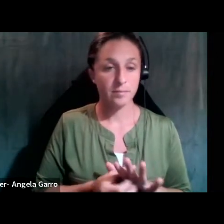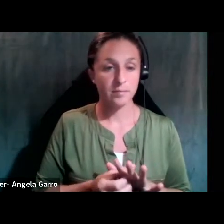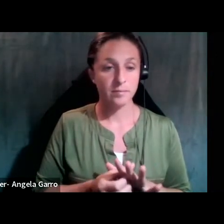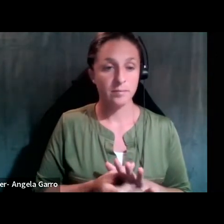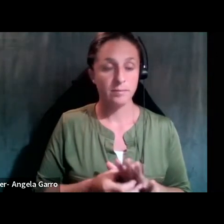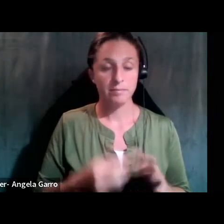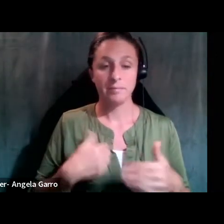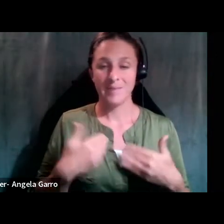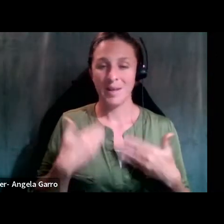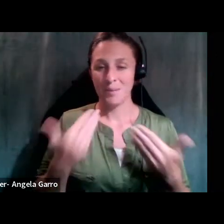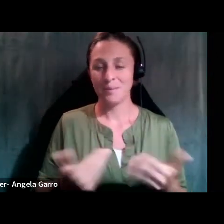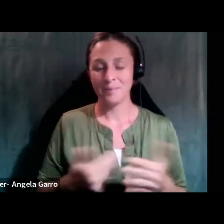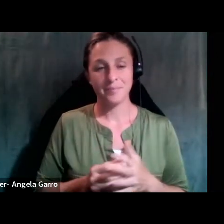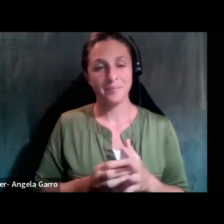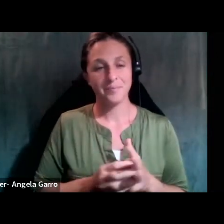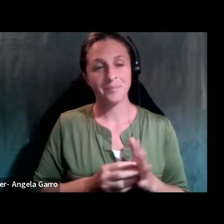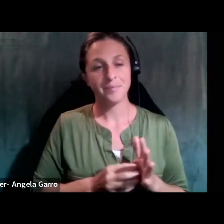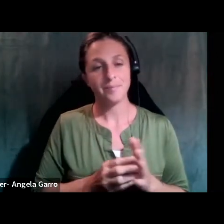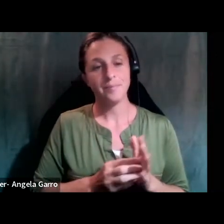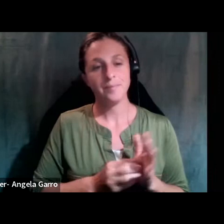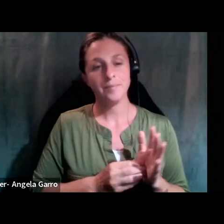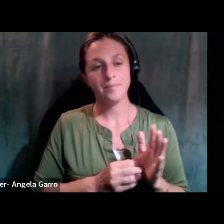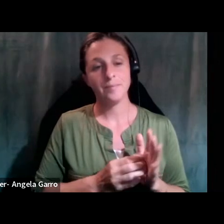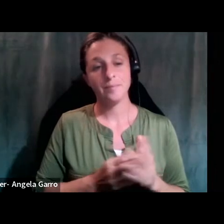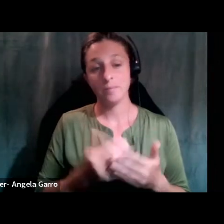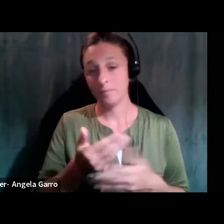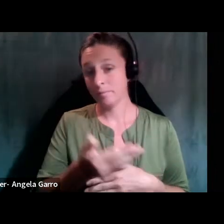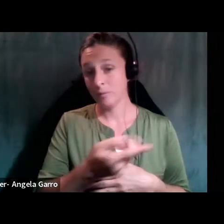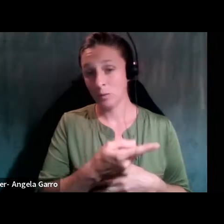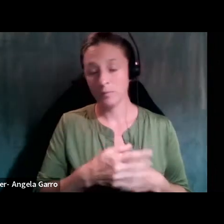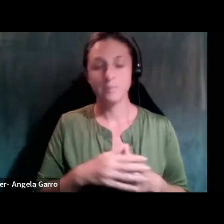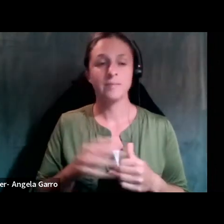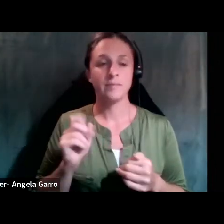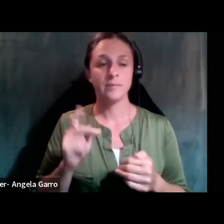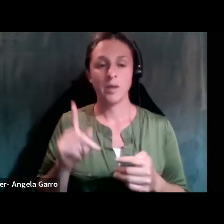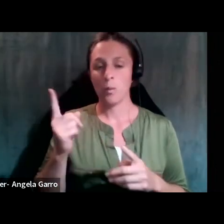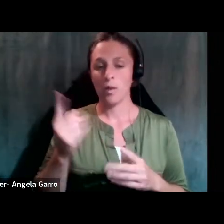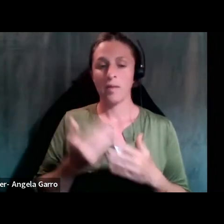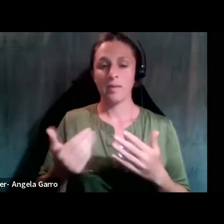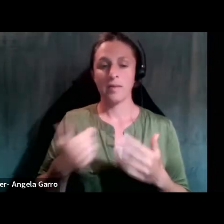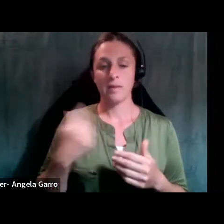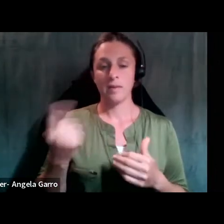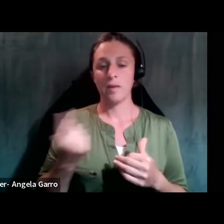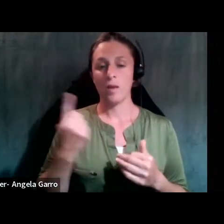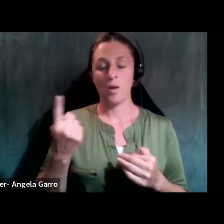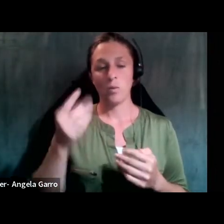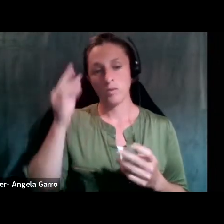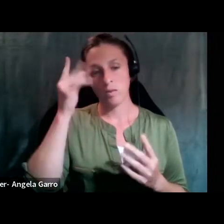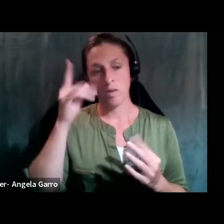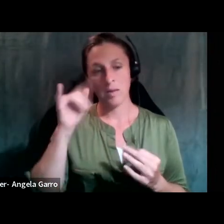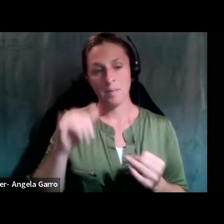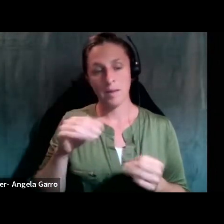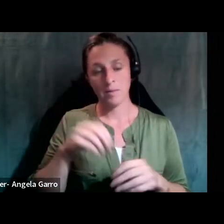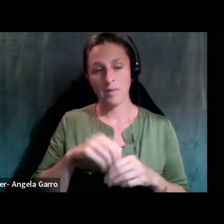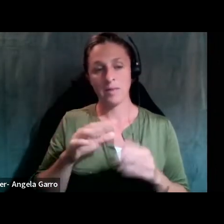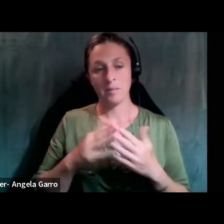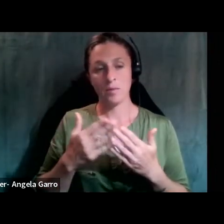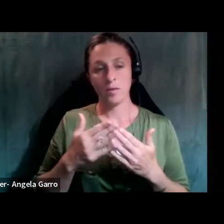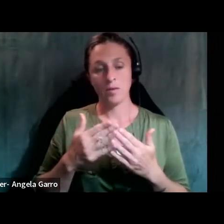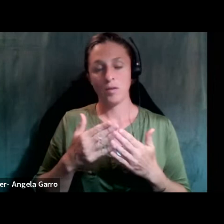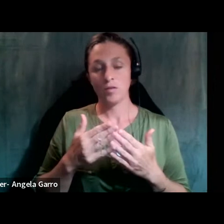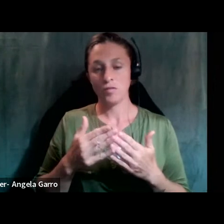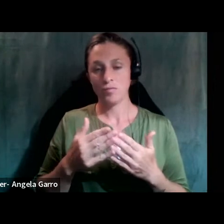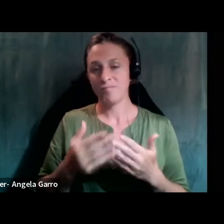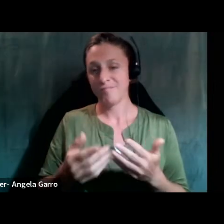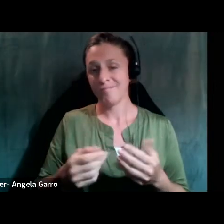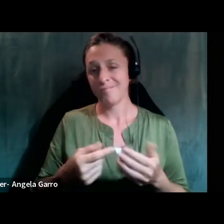I'll go. You want to go? Yeah, no, the one thing that I had always thought about, and the book reinforced it, was